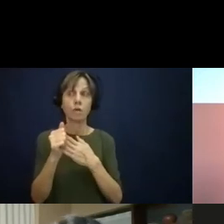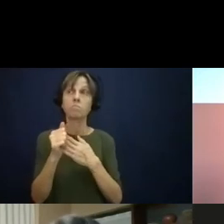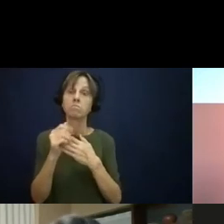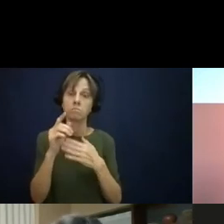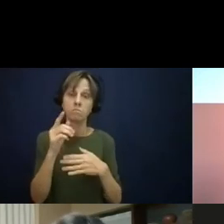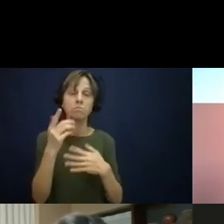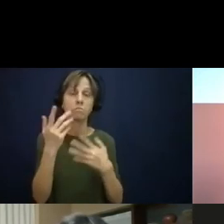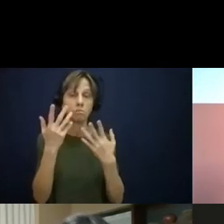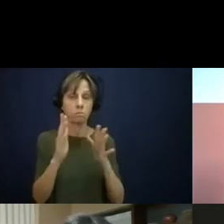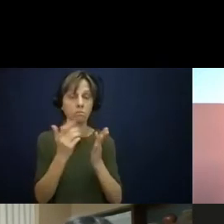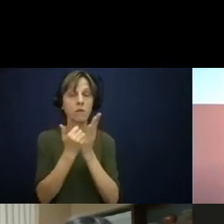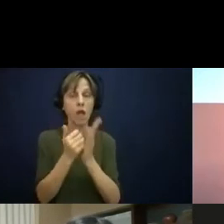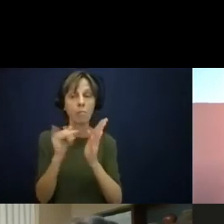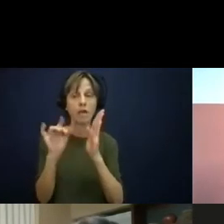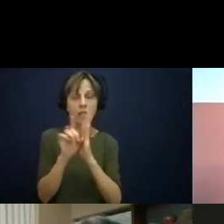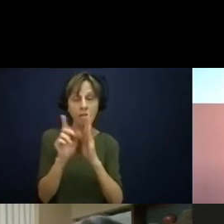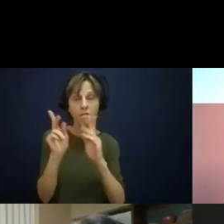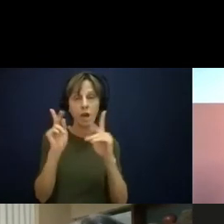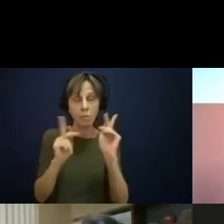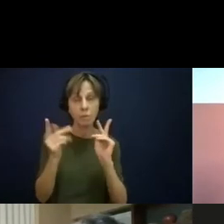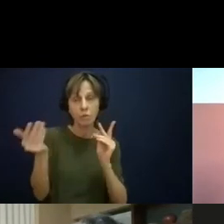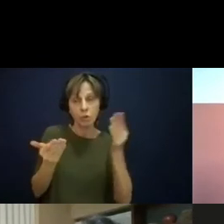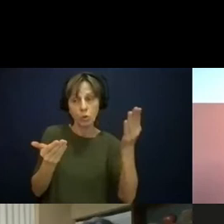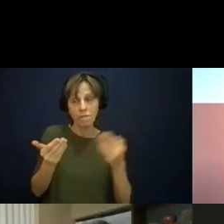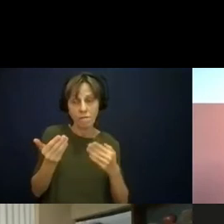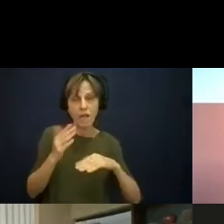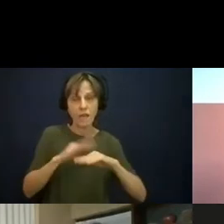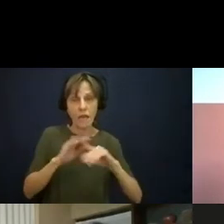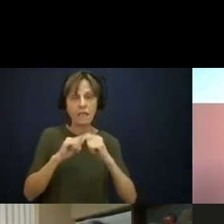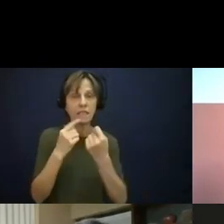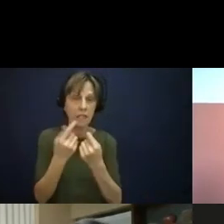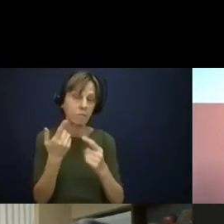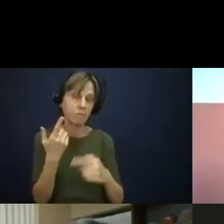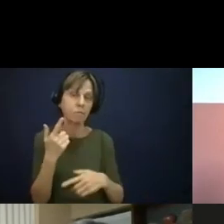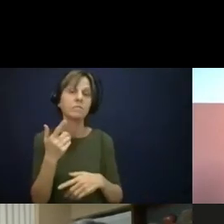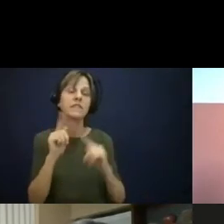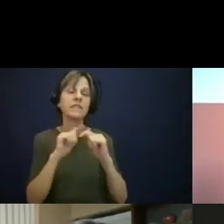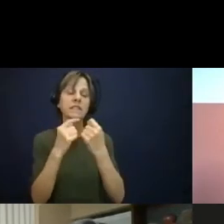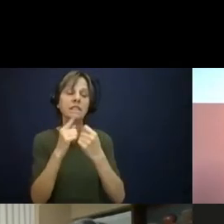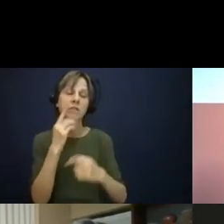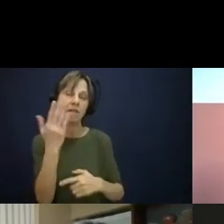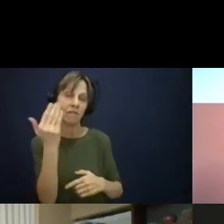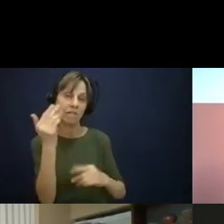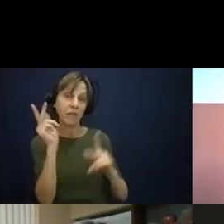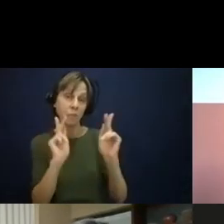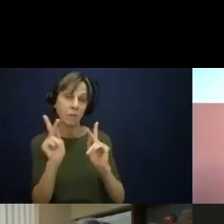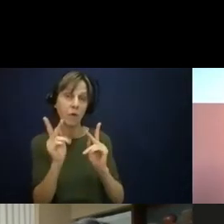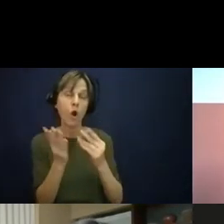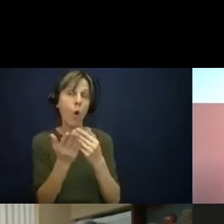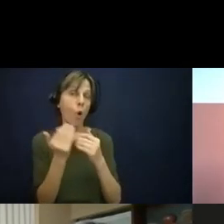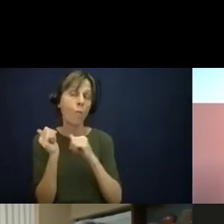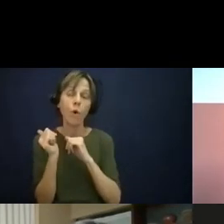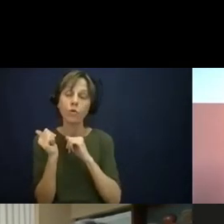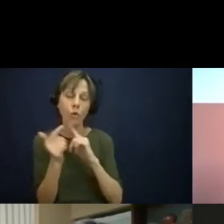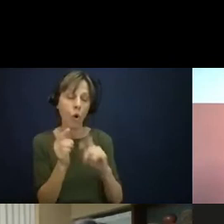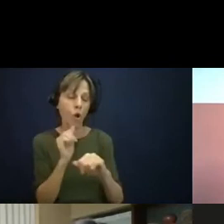identify people to invite onto the team from those communities. So the team consists of 15 people, almost all of whom work for a county